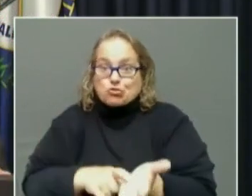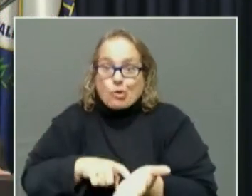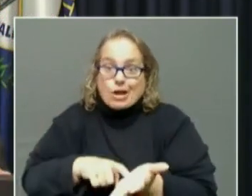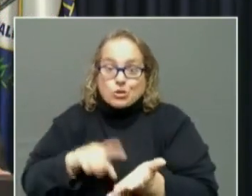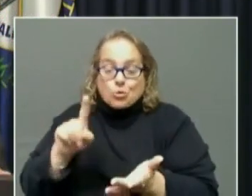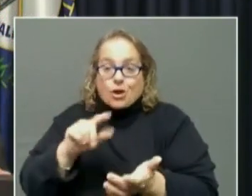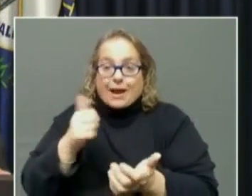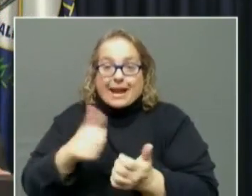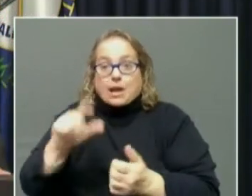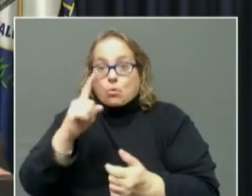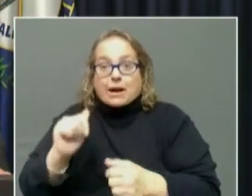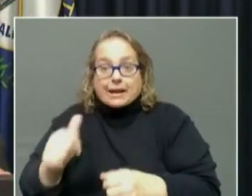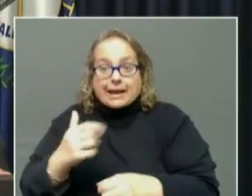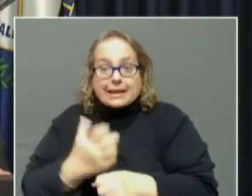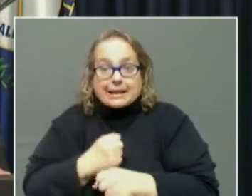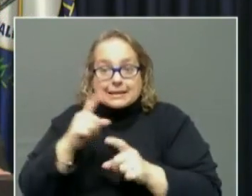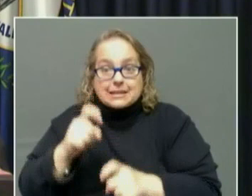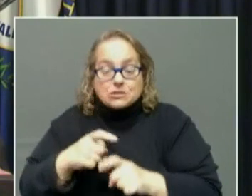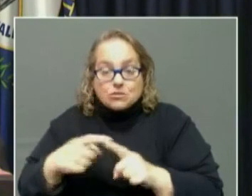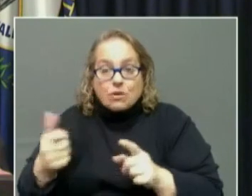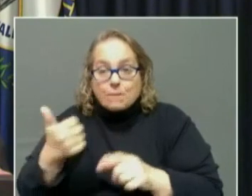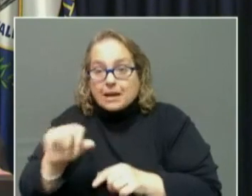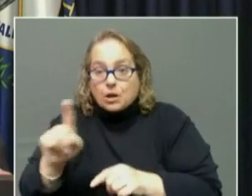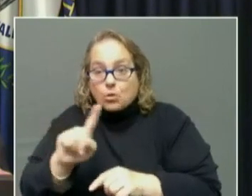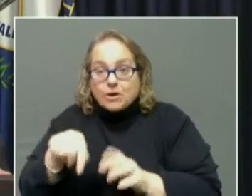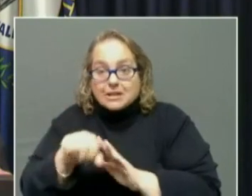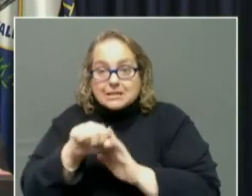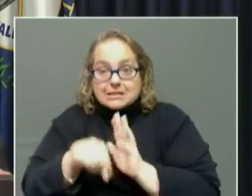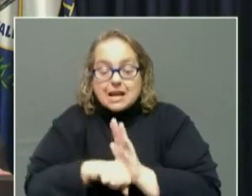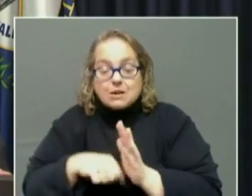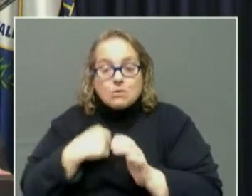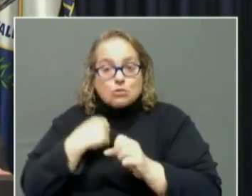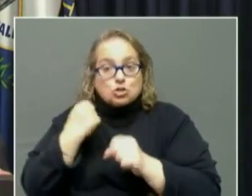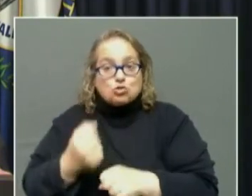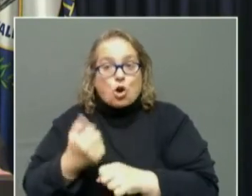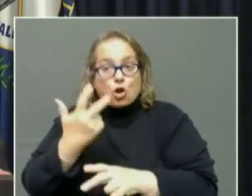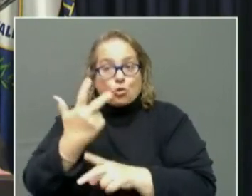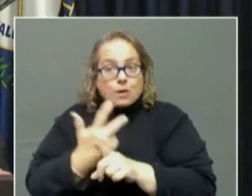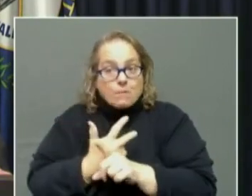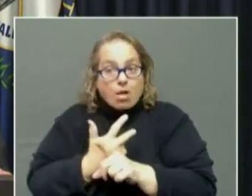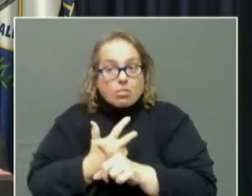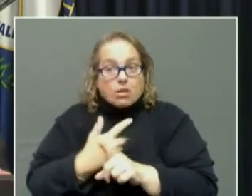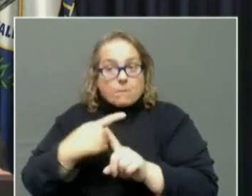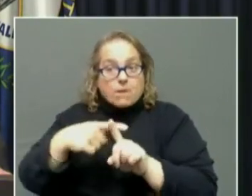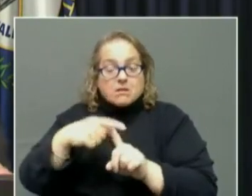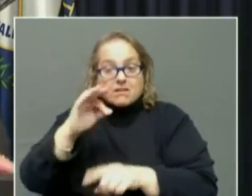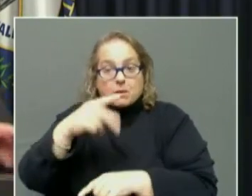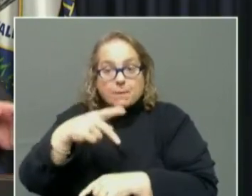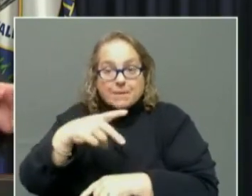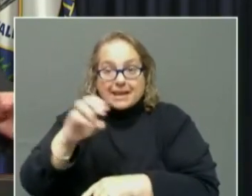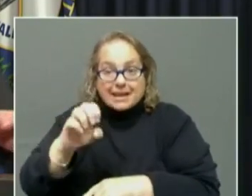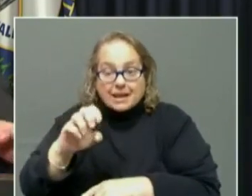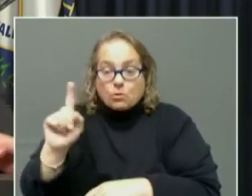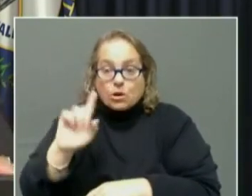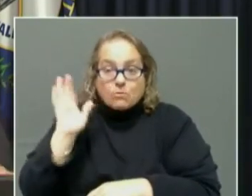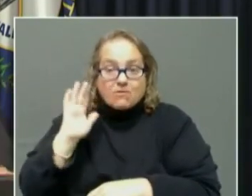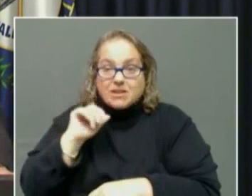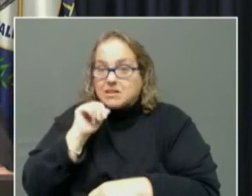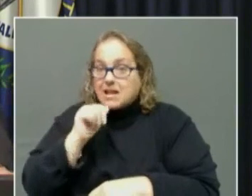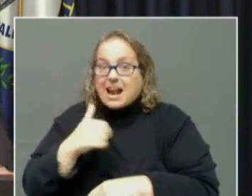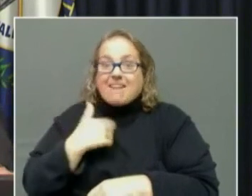the state. We've got a strong 3-month plus supply of PPE when we used to not be able to buy a